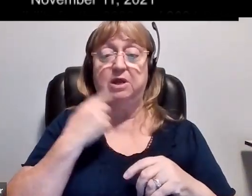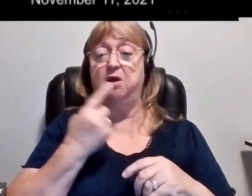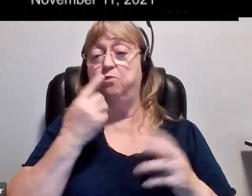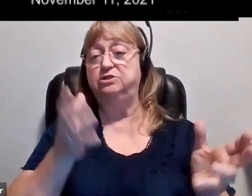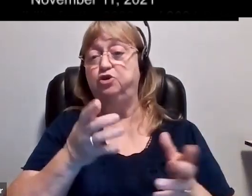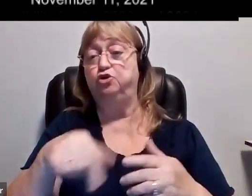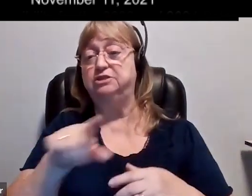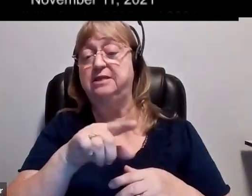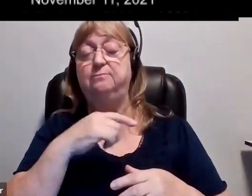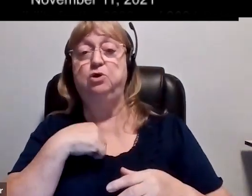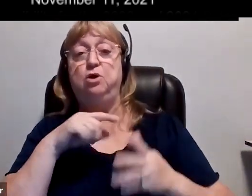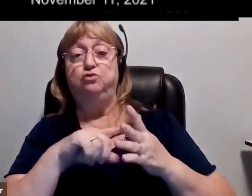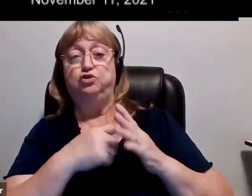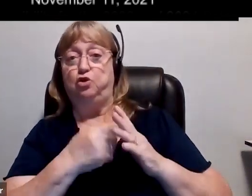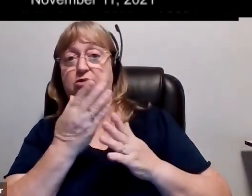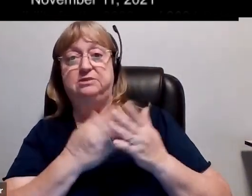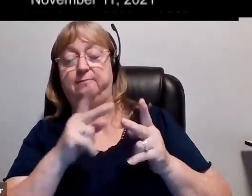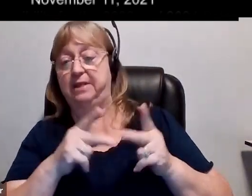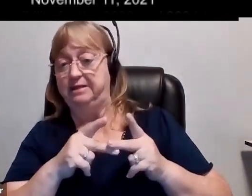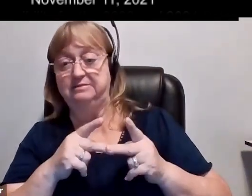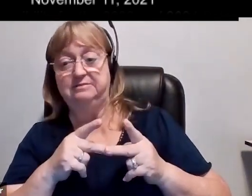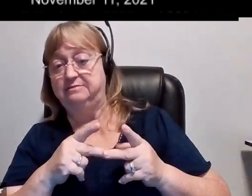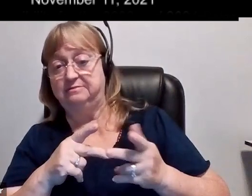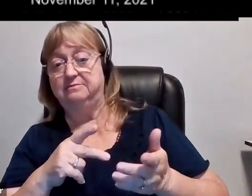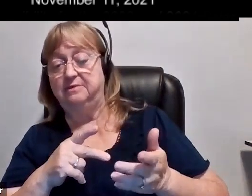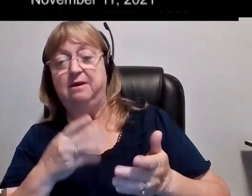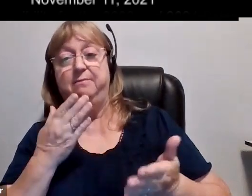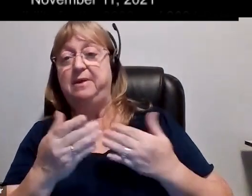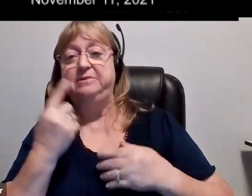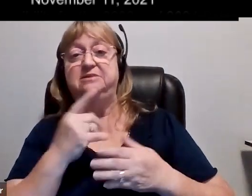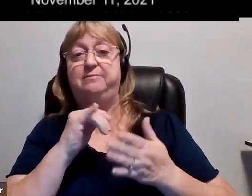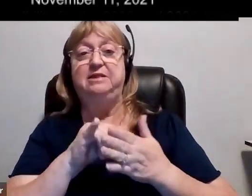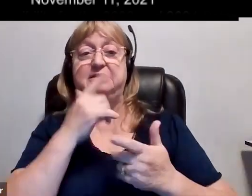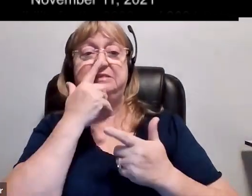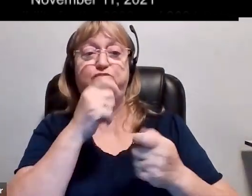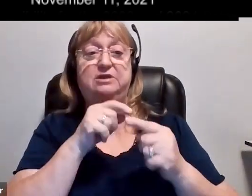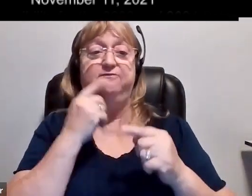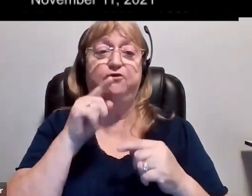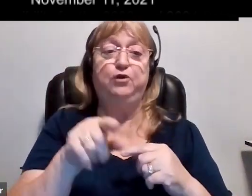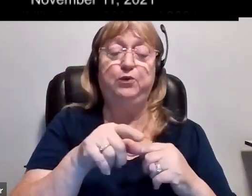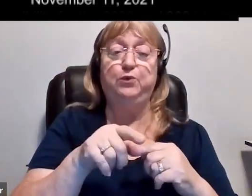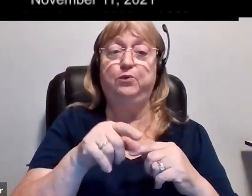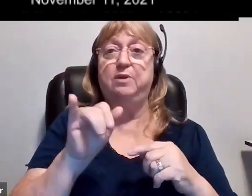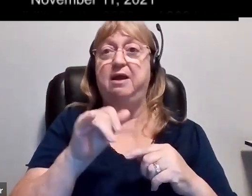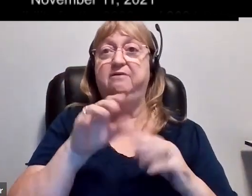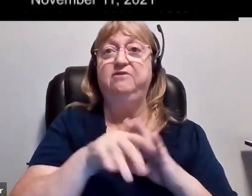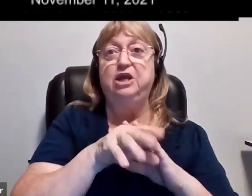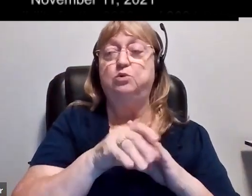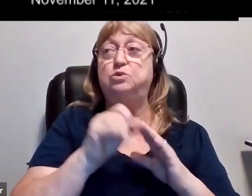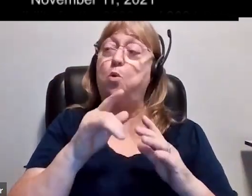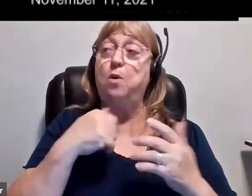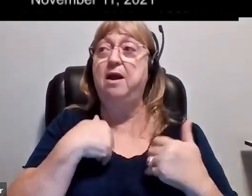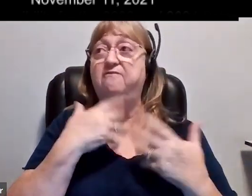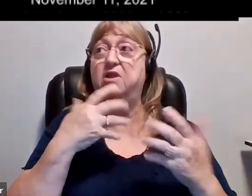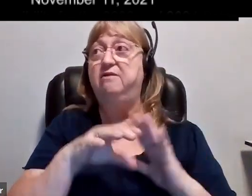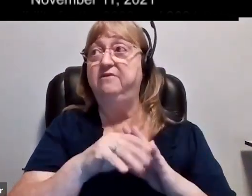to start somewhere, somewhere. Maybe something that's kind of interesting to you, like videos. Like, oh, hey, I've got a lot of